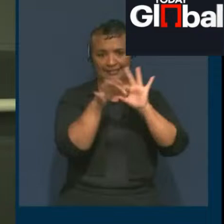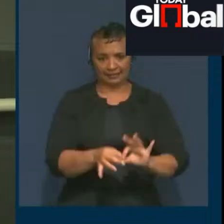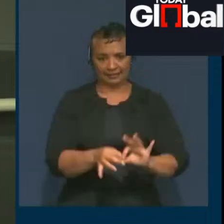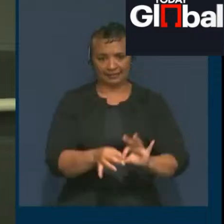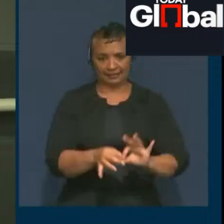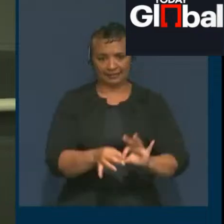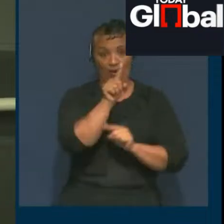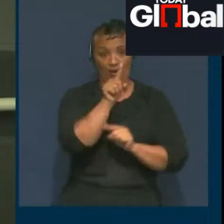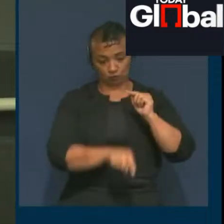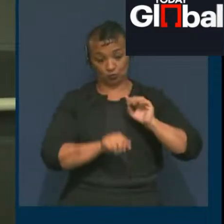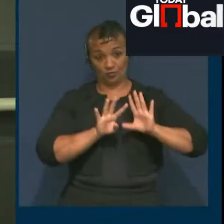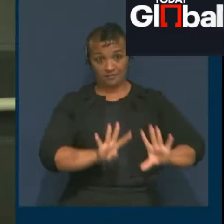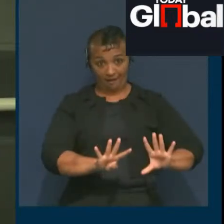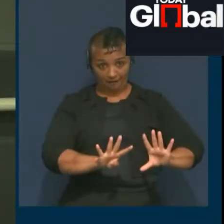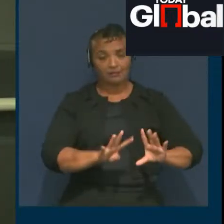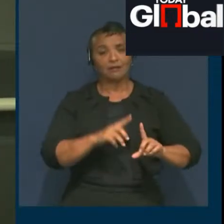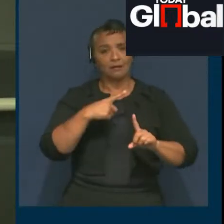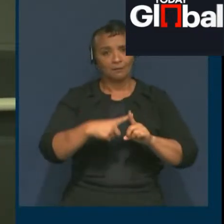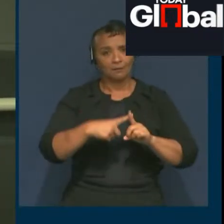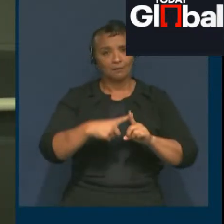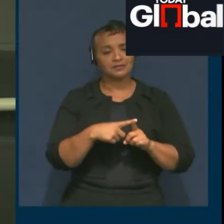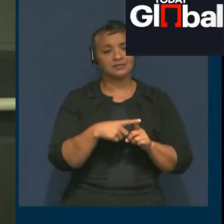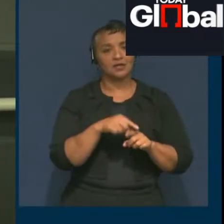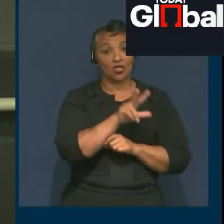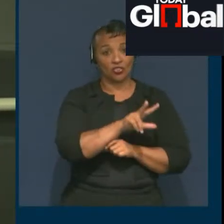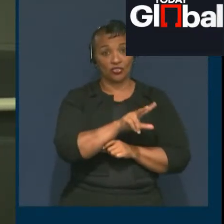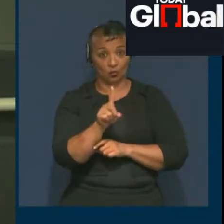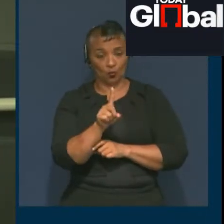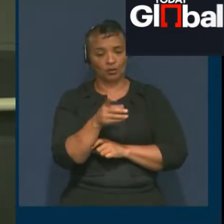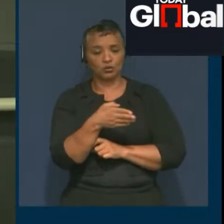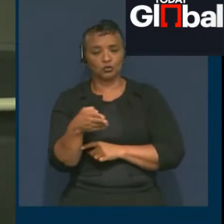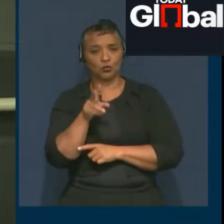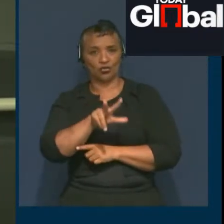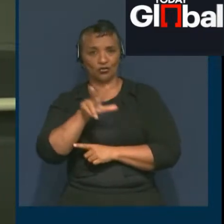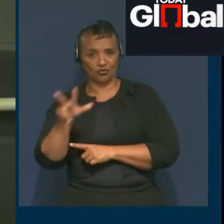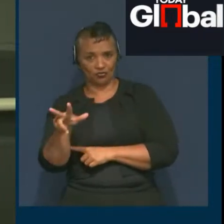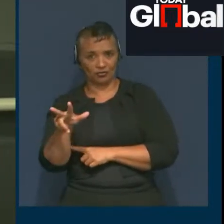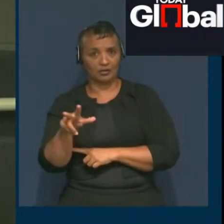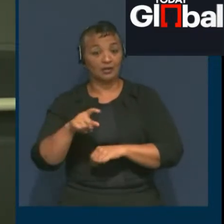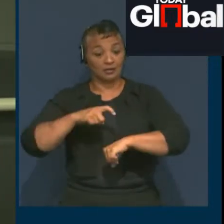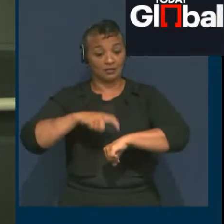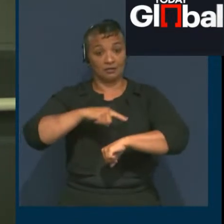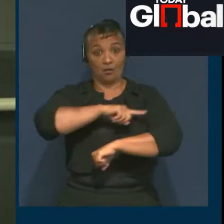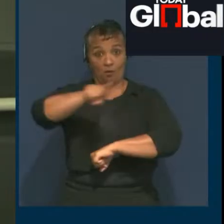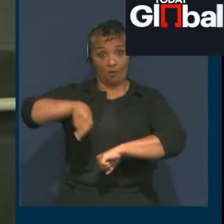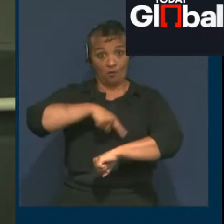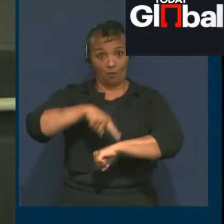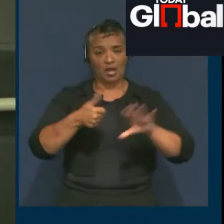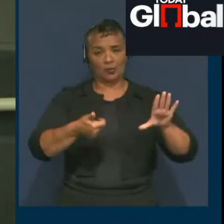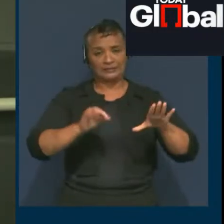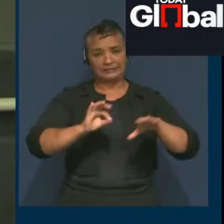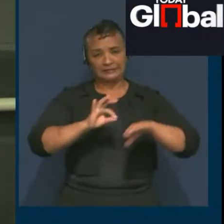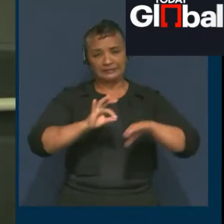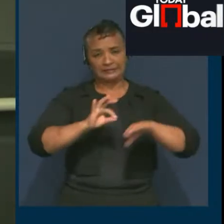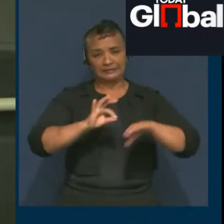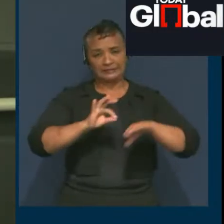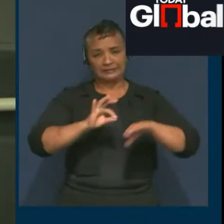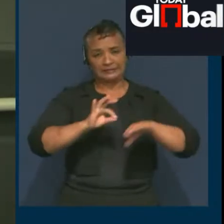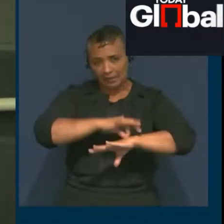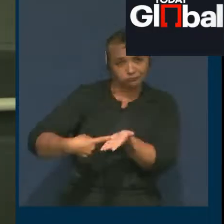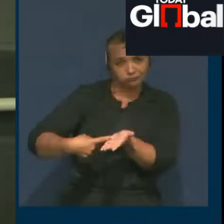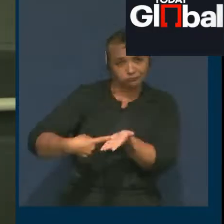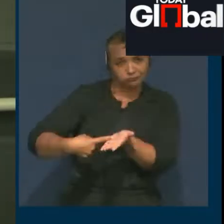9 and 31 to 33, for 60 minutes with a 15 minutes